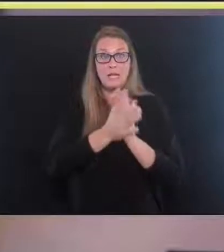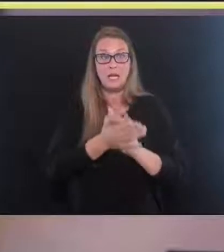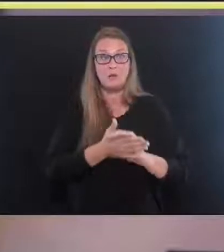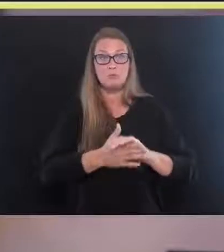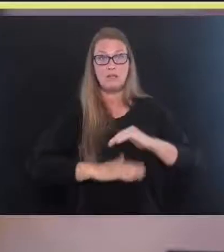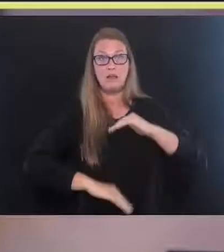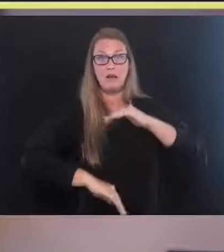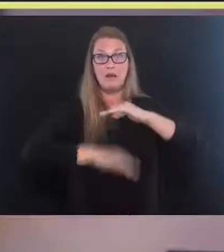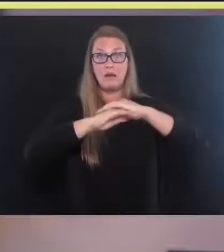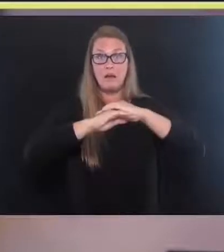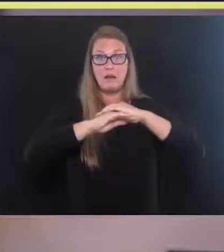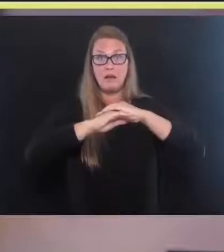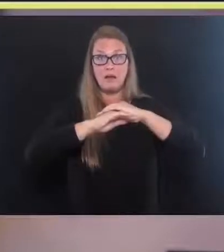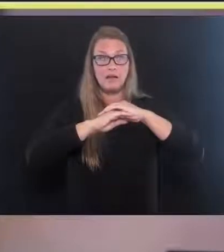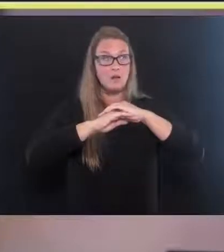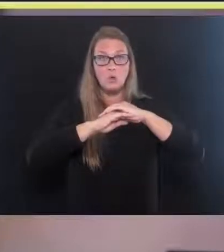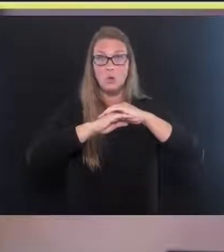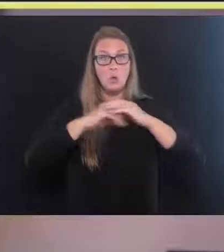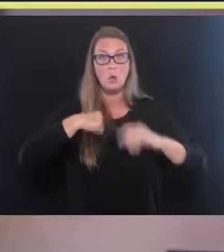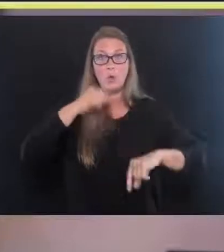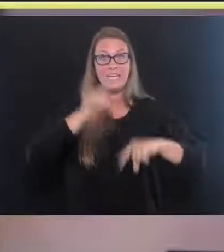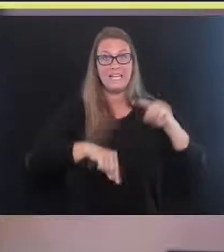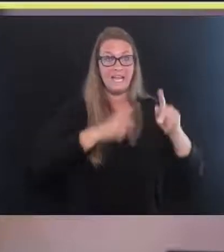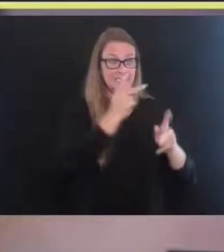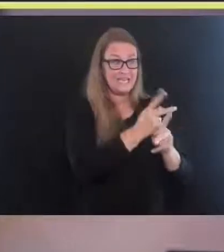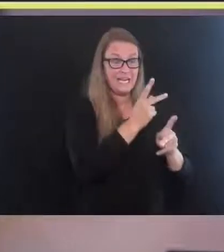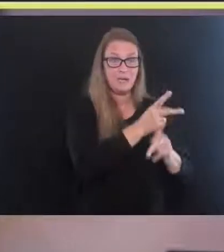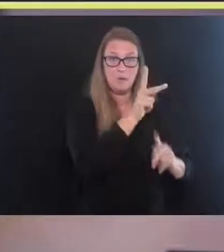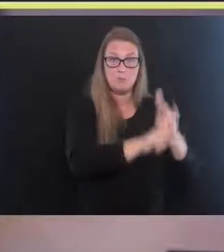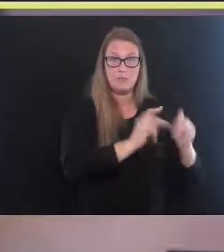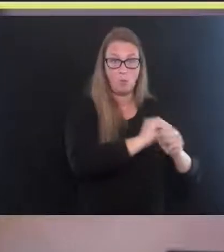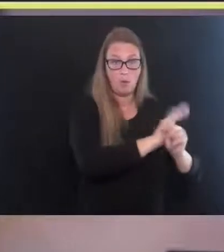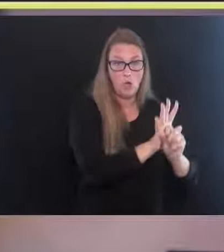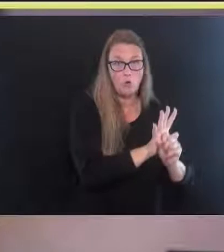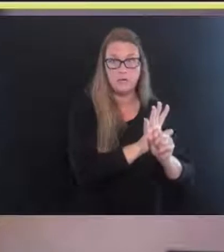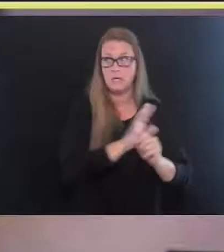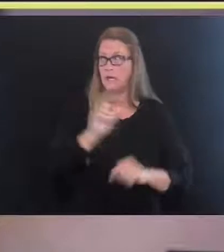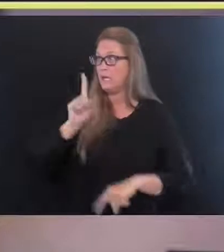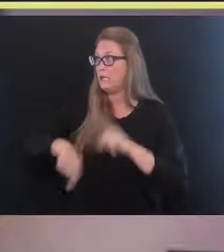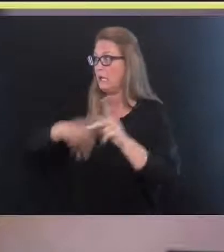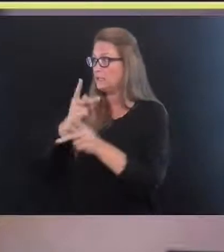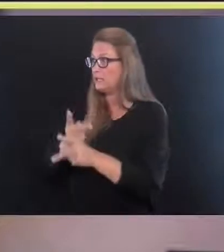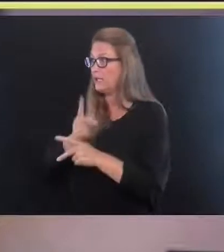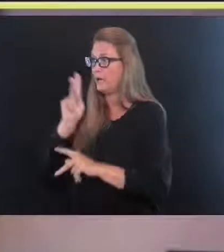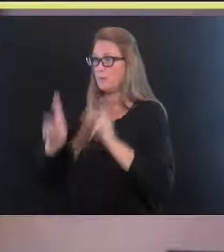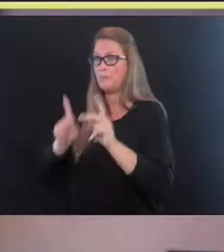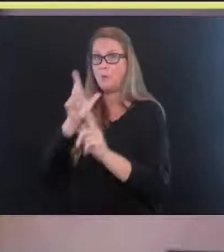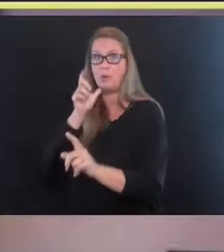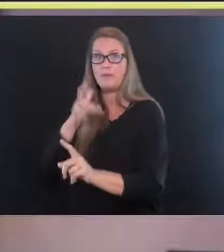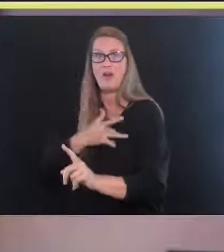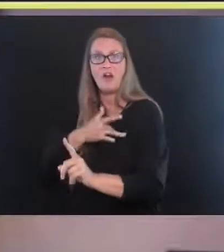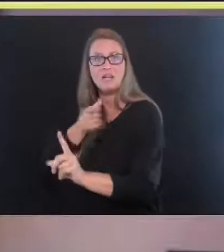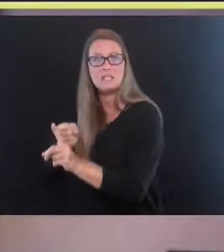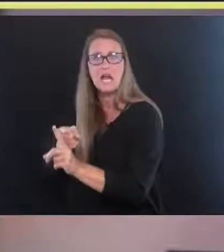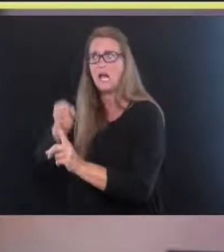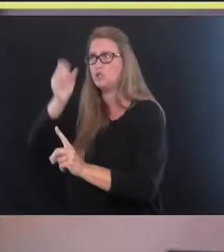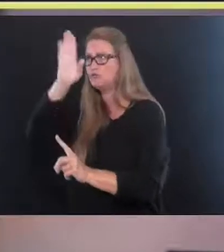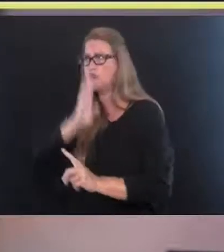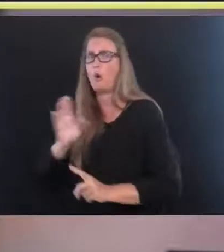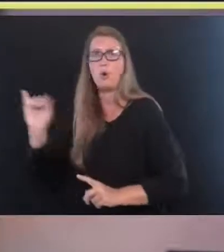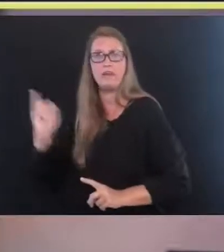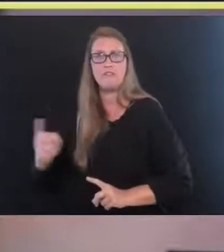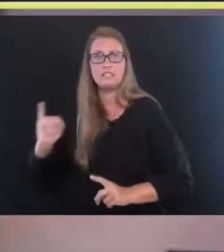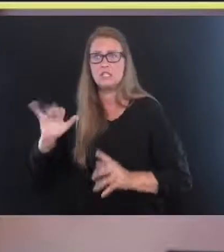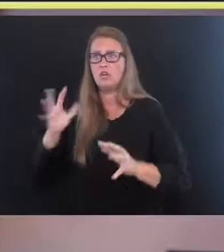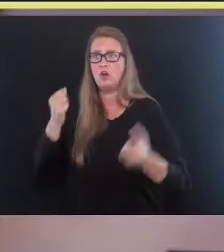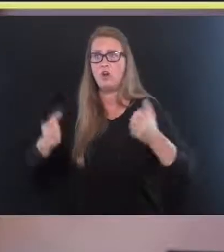not only do we have problems taking care of people with COVID-19, but we have problems taking care of people with heart attacks and strokes and infection and car